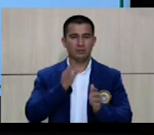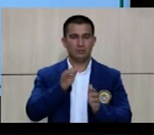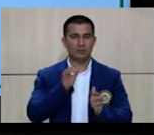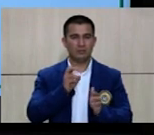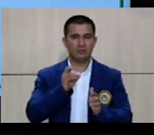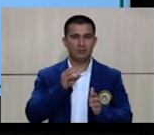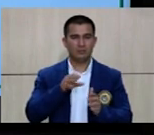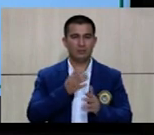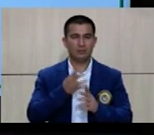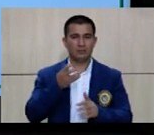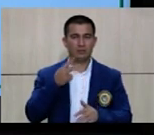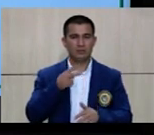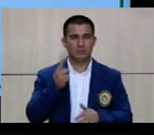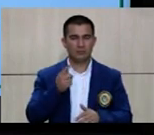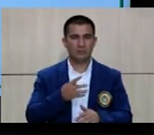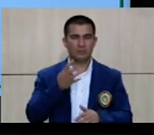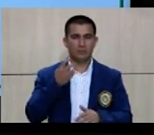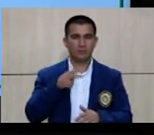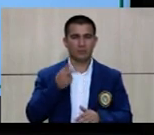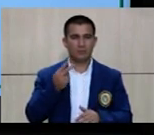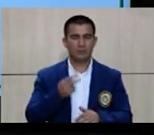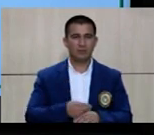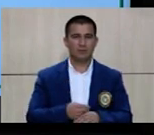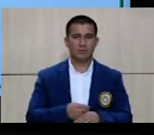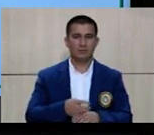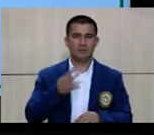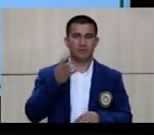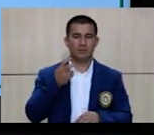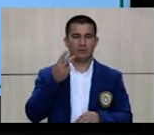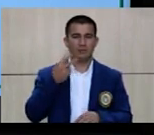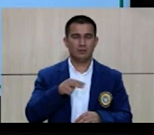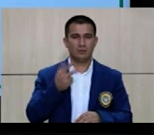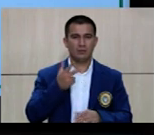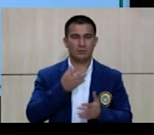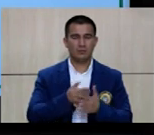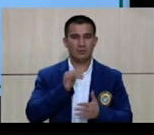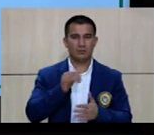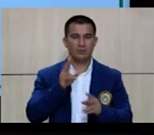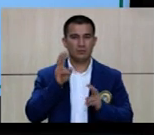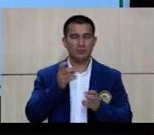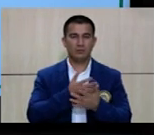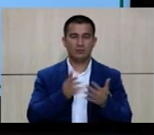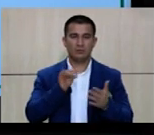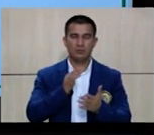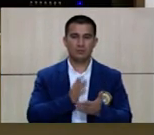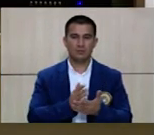168-betidagi 421, 422 va 423